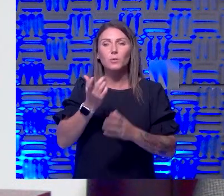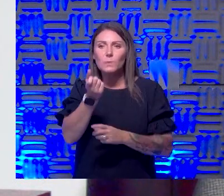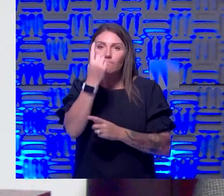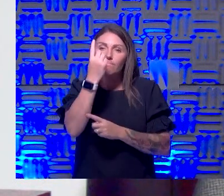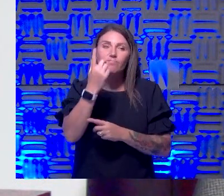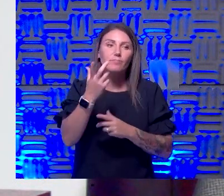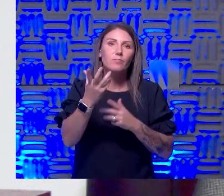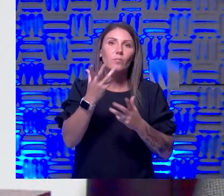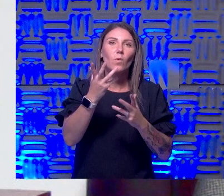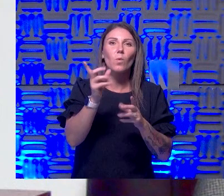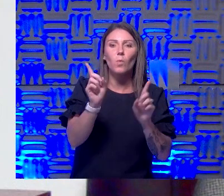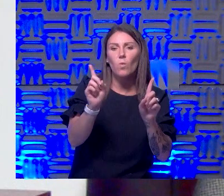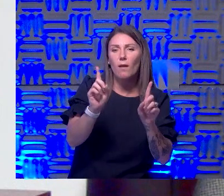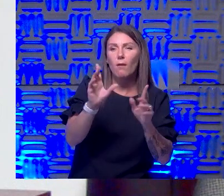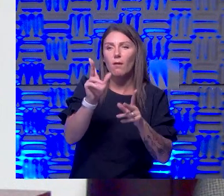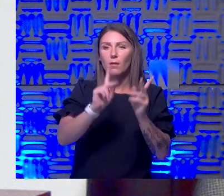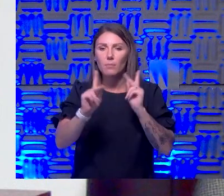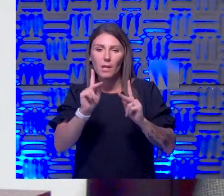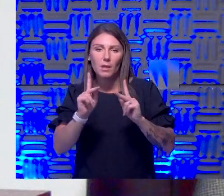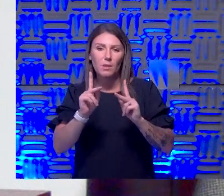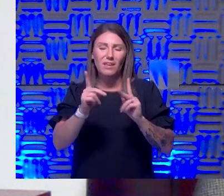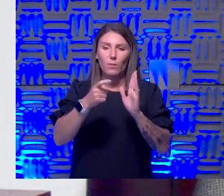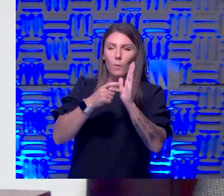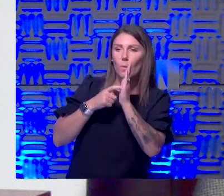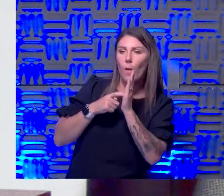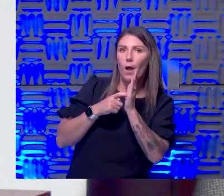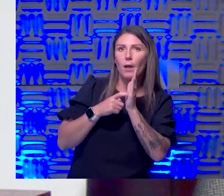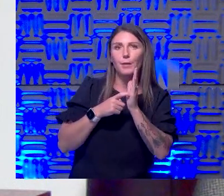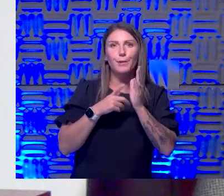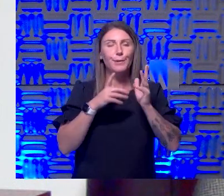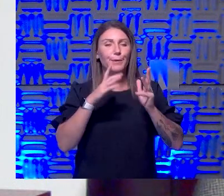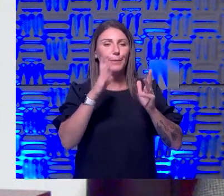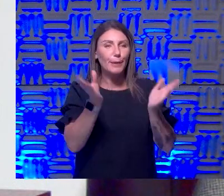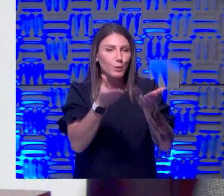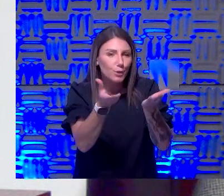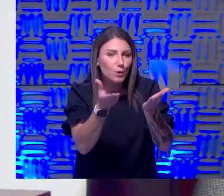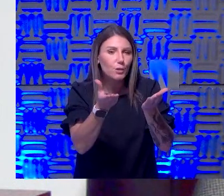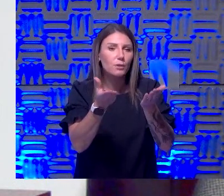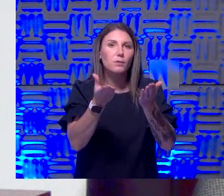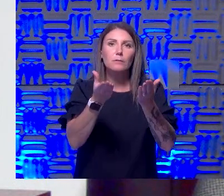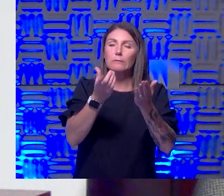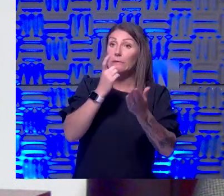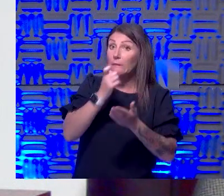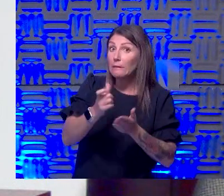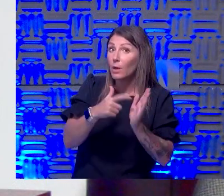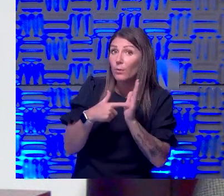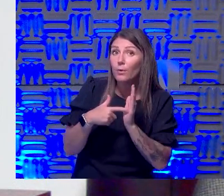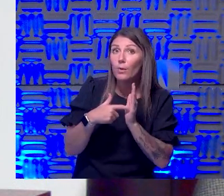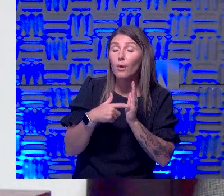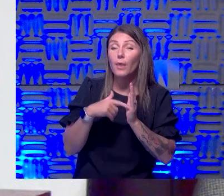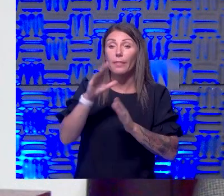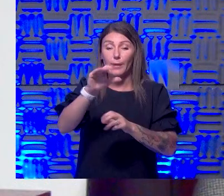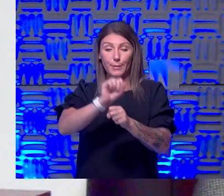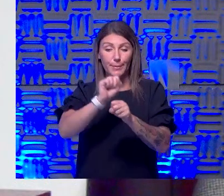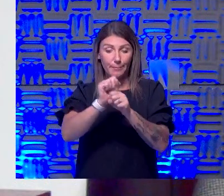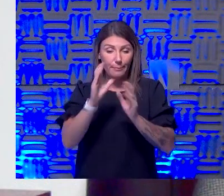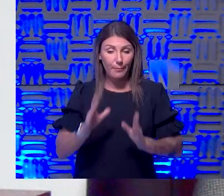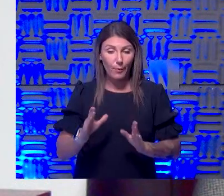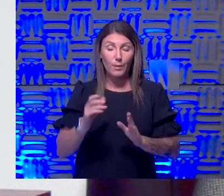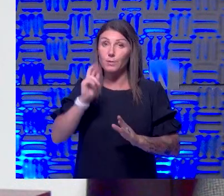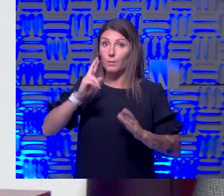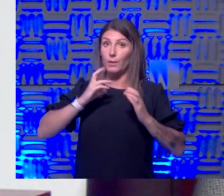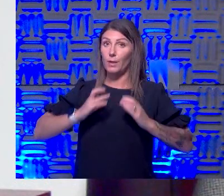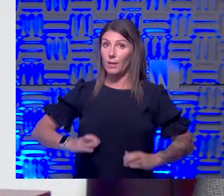for where people are. Are they requiring or encouraging masking of their employees and or their customers,